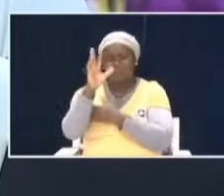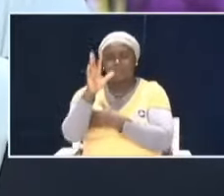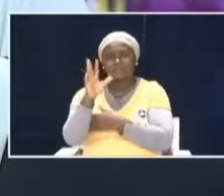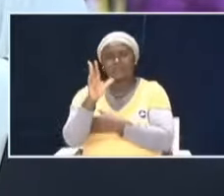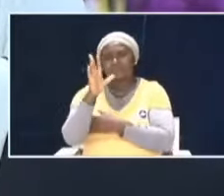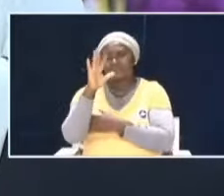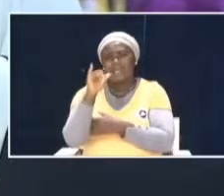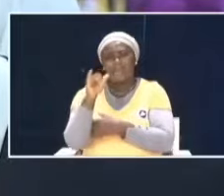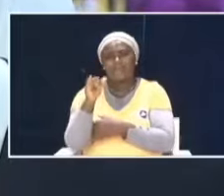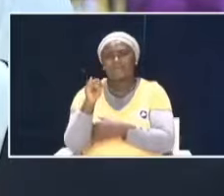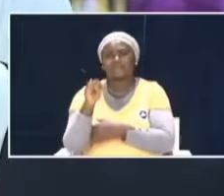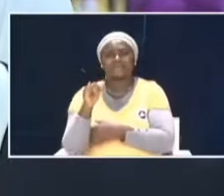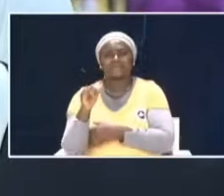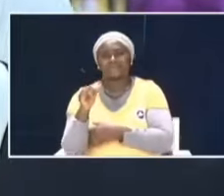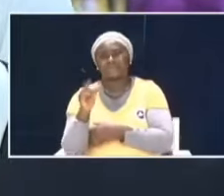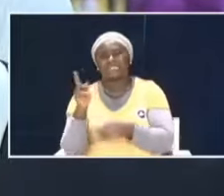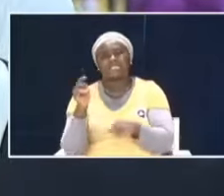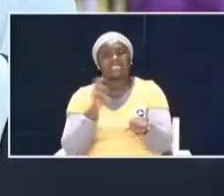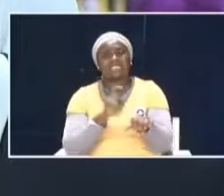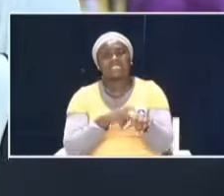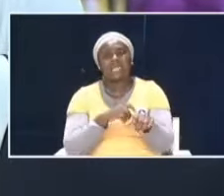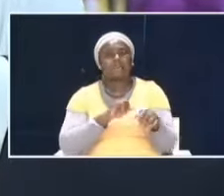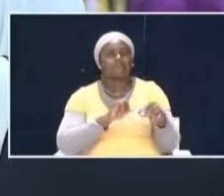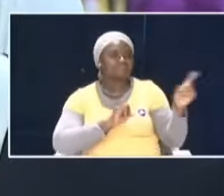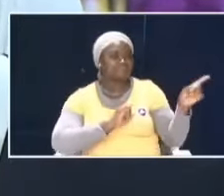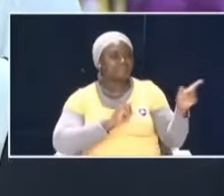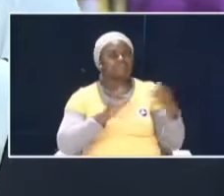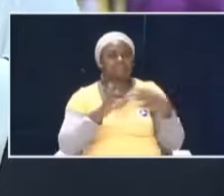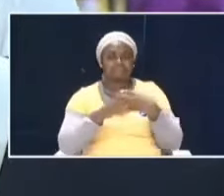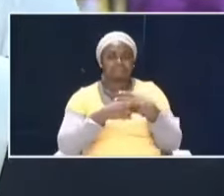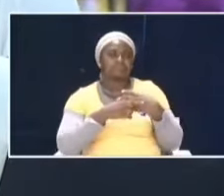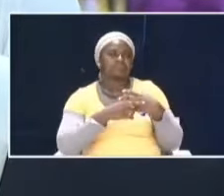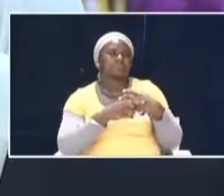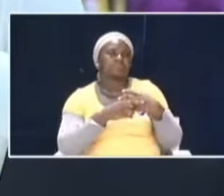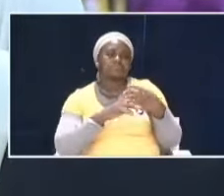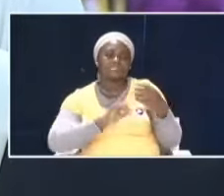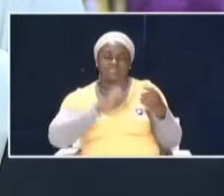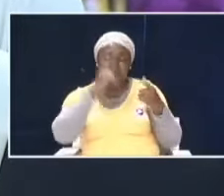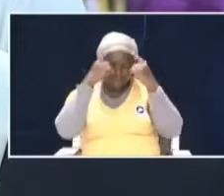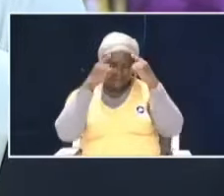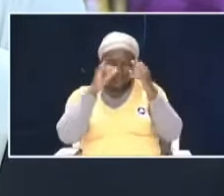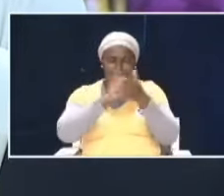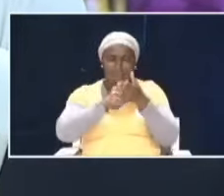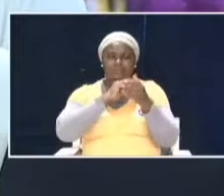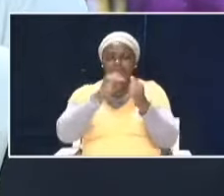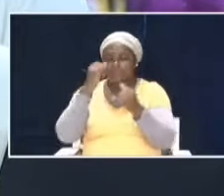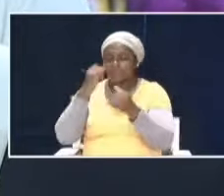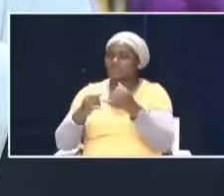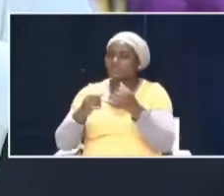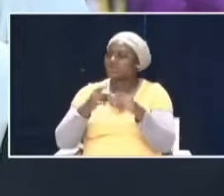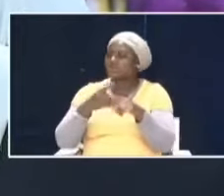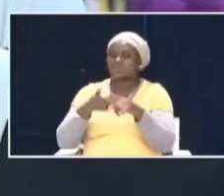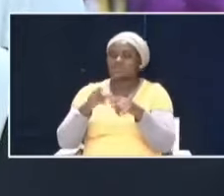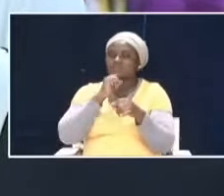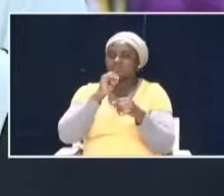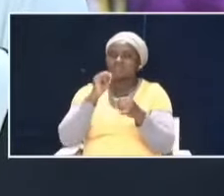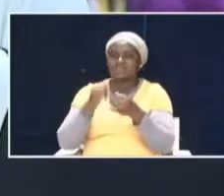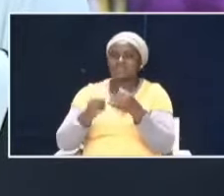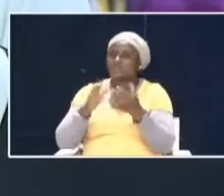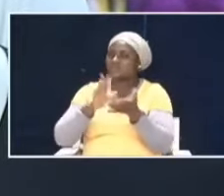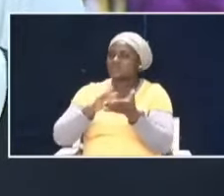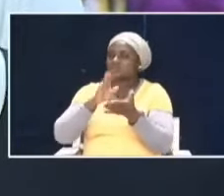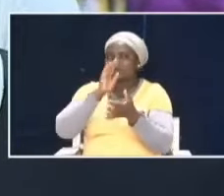By the time I returned, I thought that was the end, but it was not the end. But glory be to